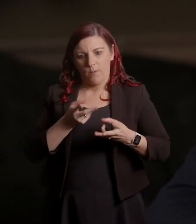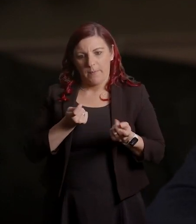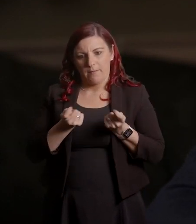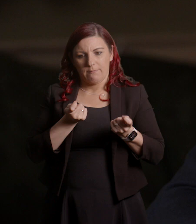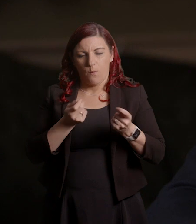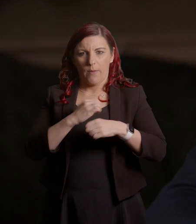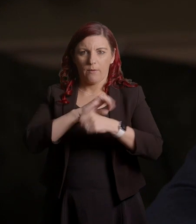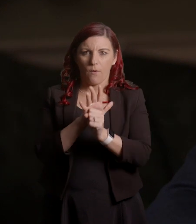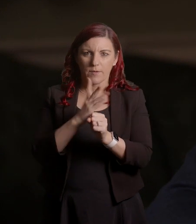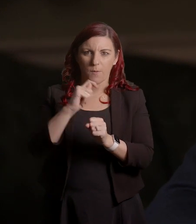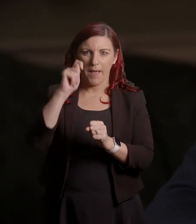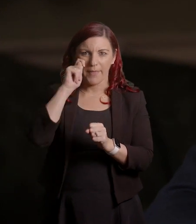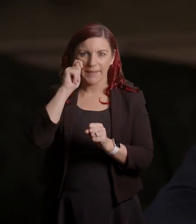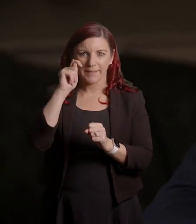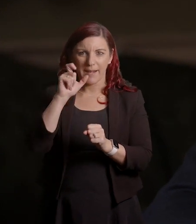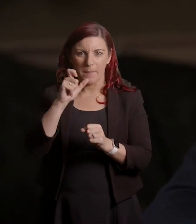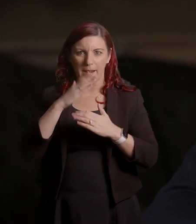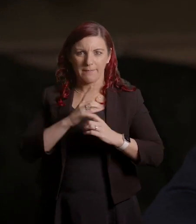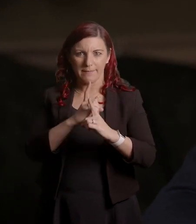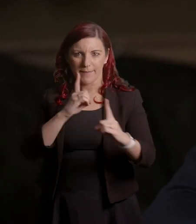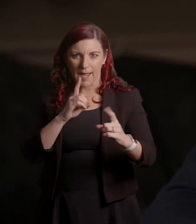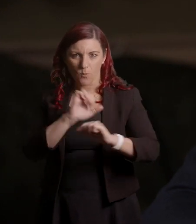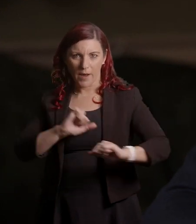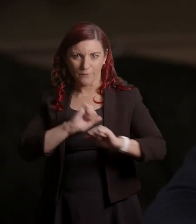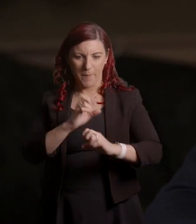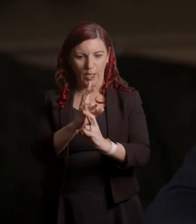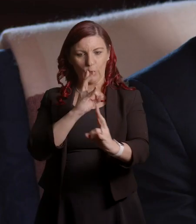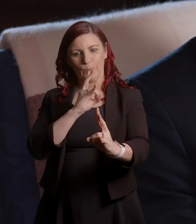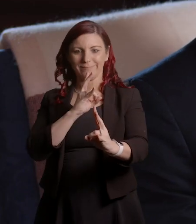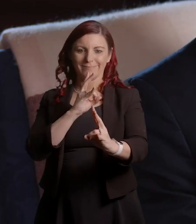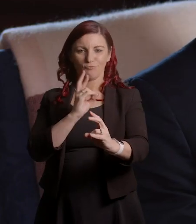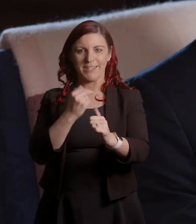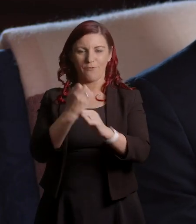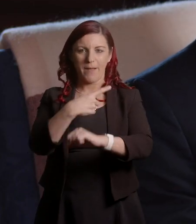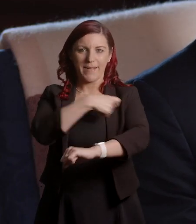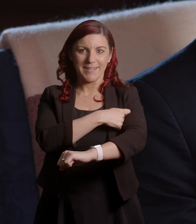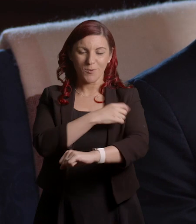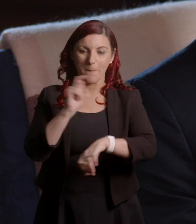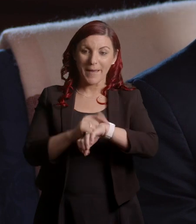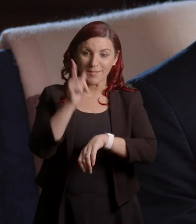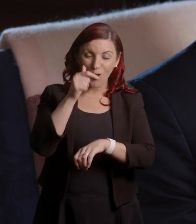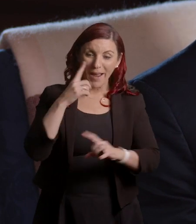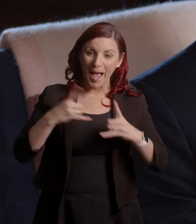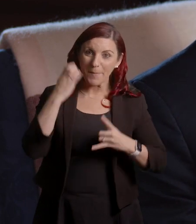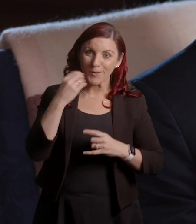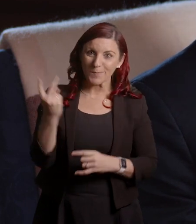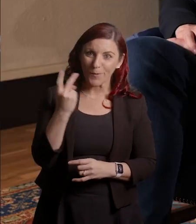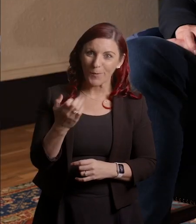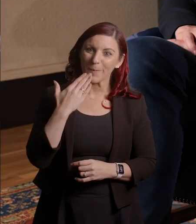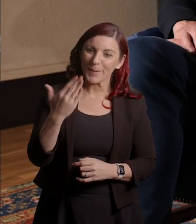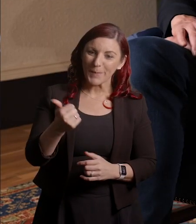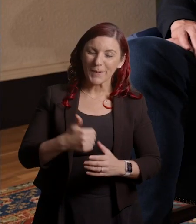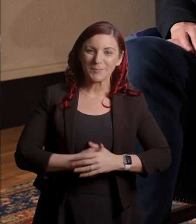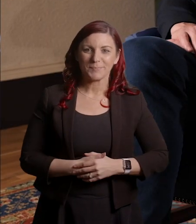with it. Now it's going to take a little bit of discipline to wait for our line in the queue. Well, best of luck. Merry Christmas to both of you as well. And